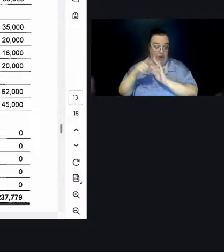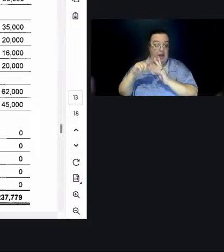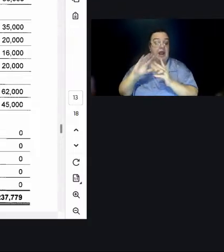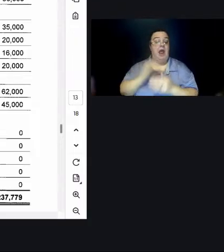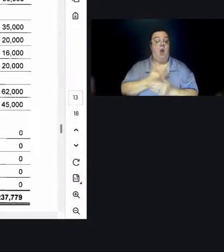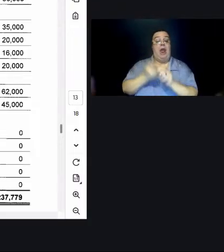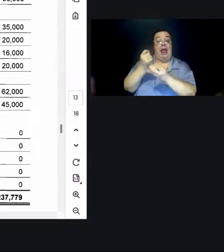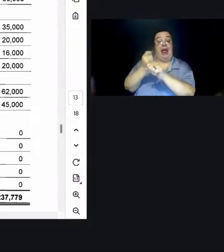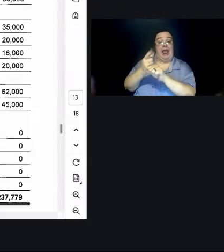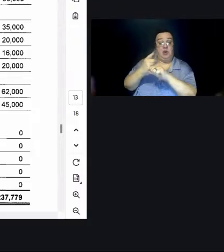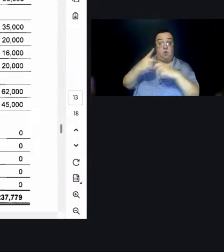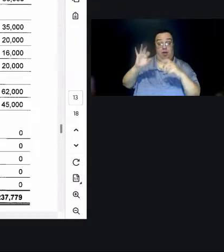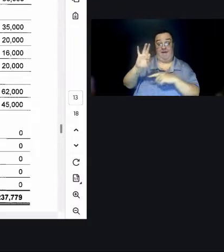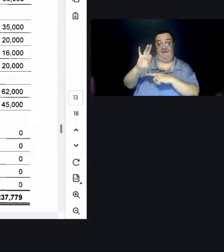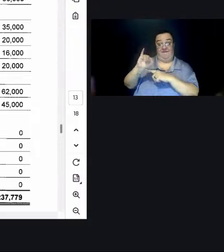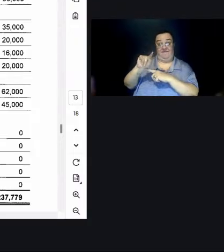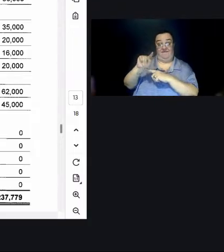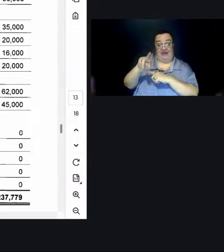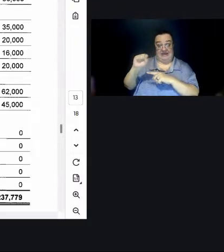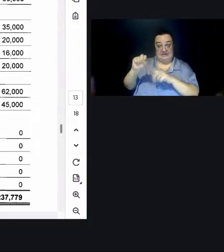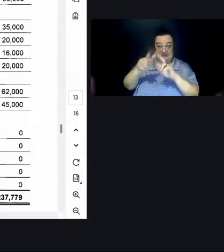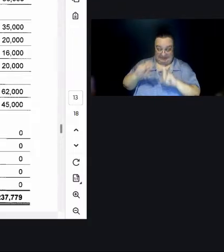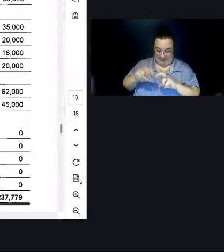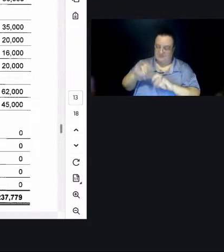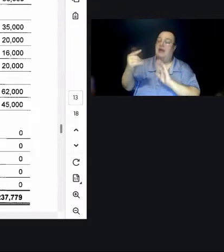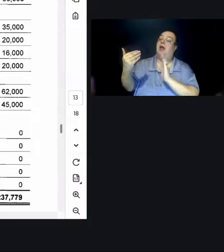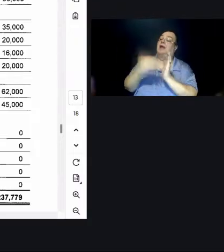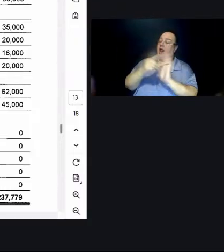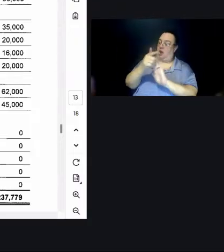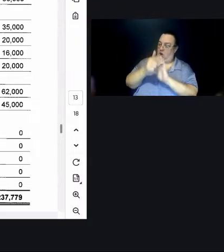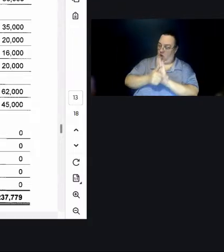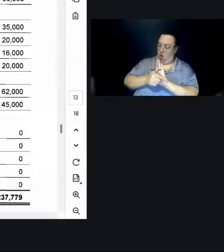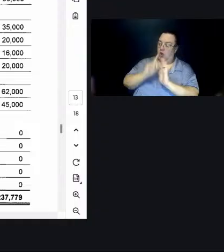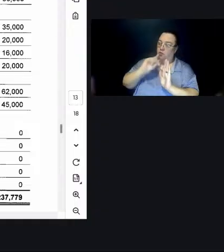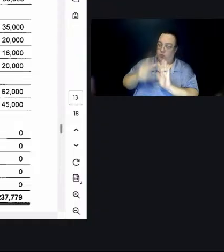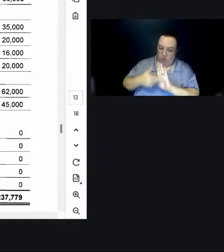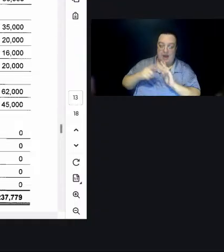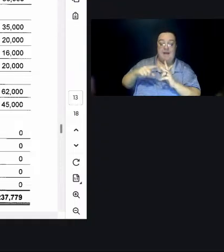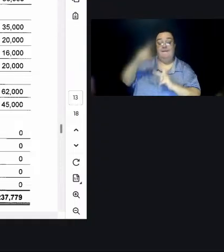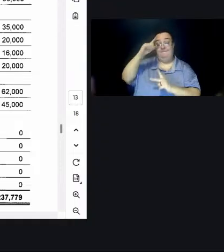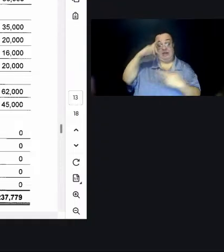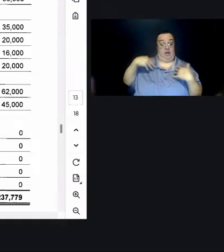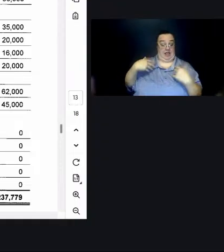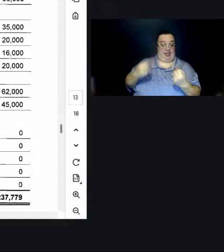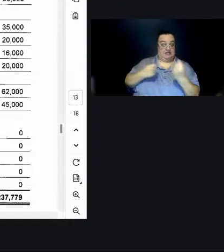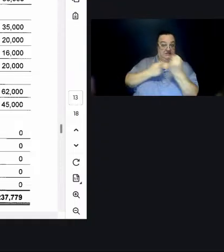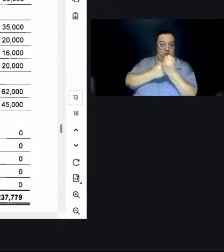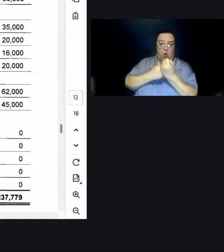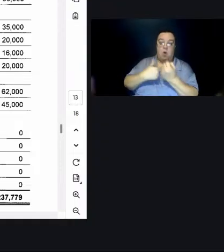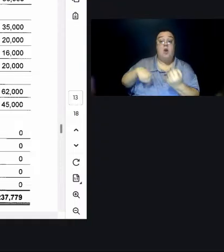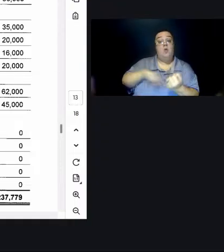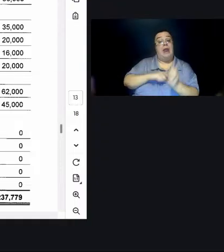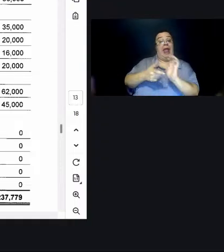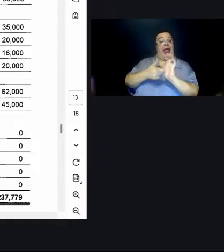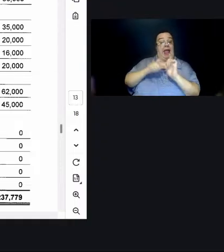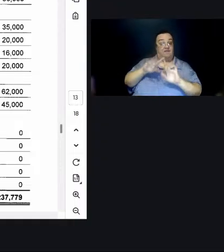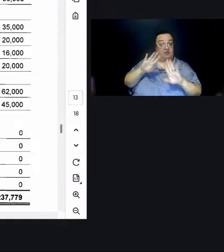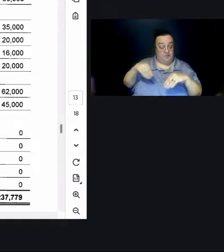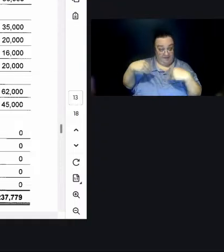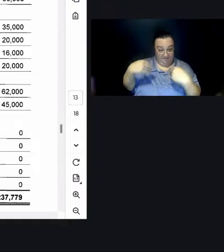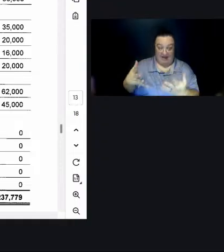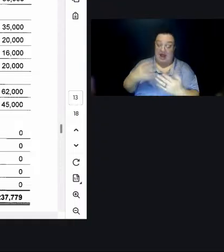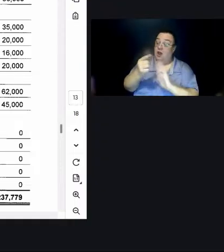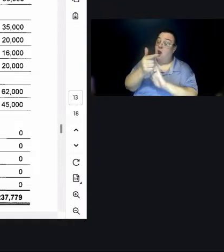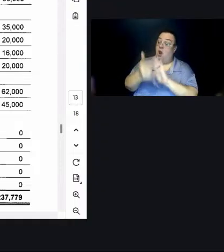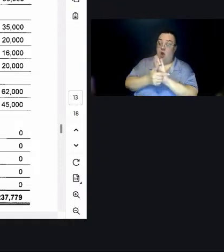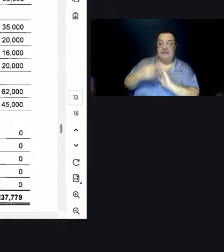assessments, which is required by law, the mental health support that we have to provide, and the law specifically said it